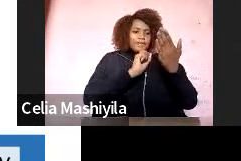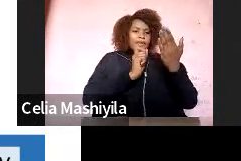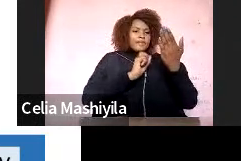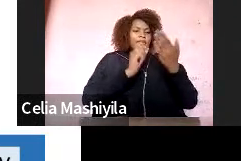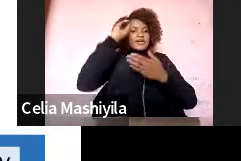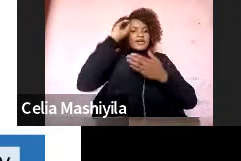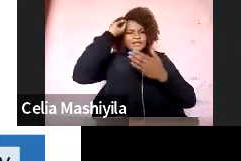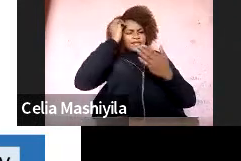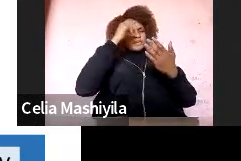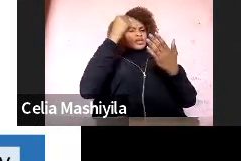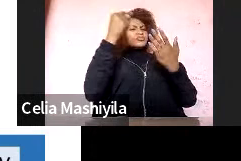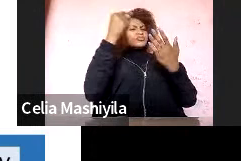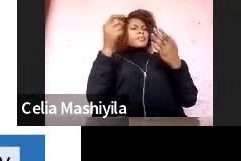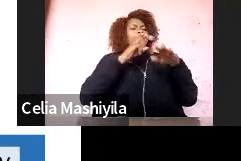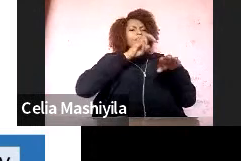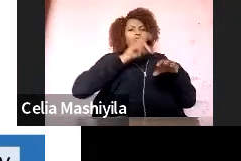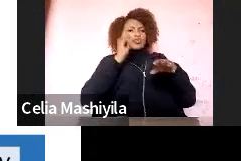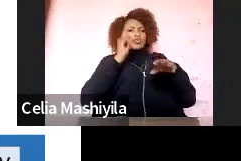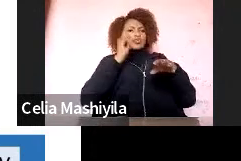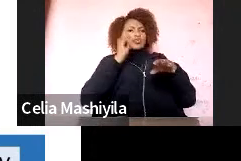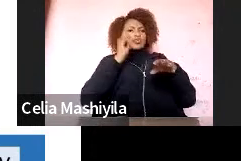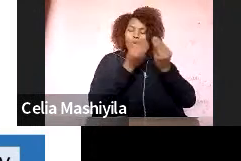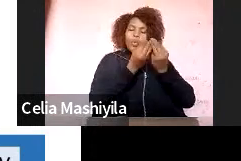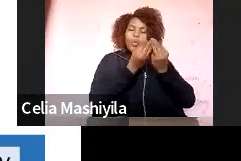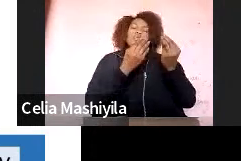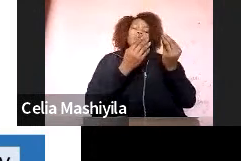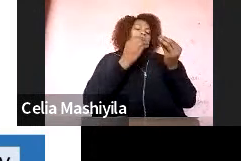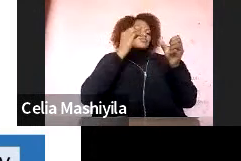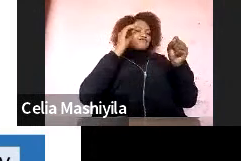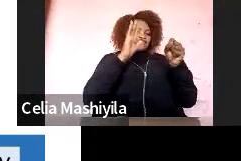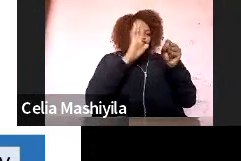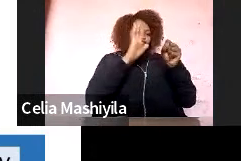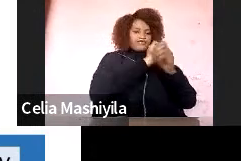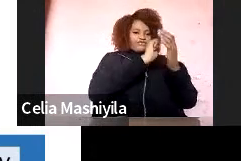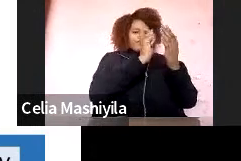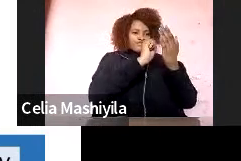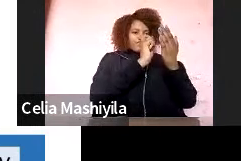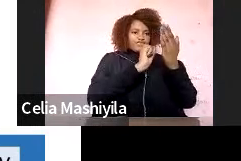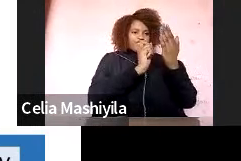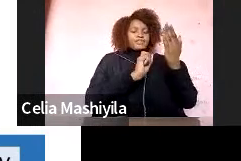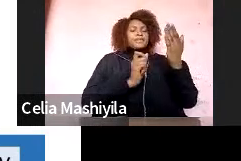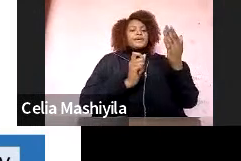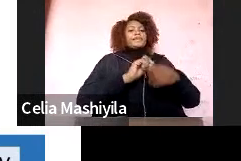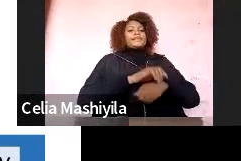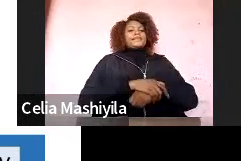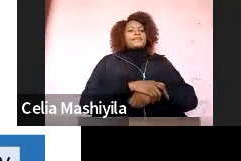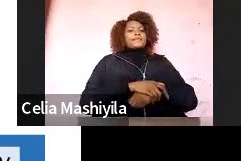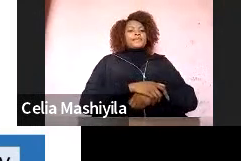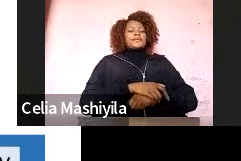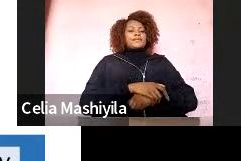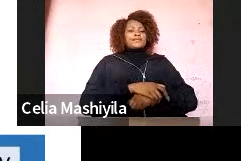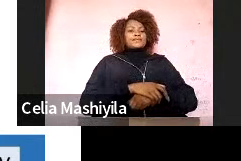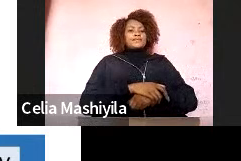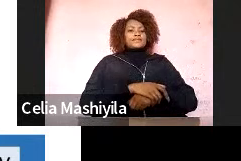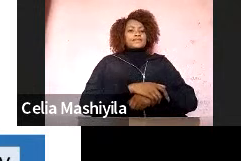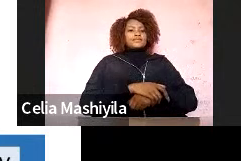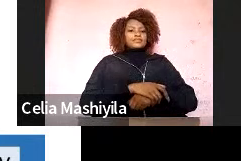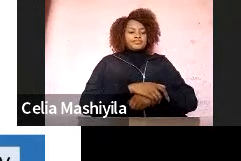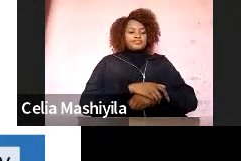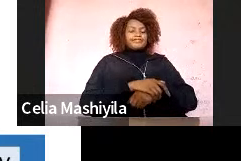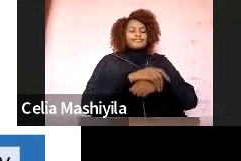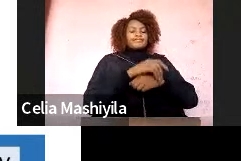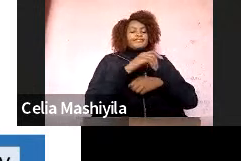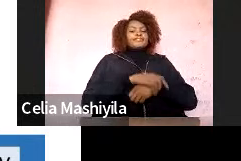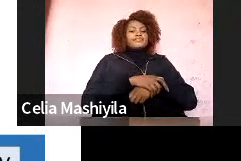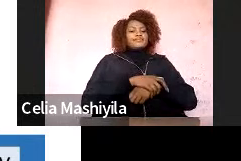required, please complete it in full. But complete it within 30 days where